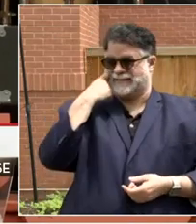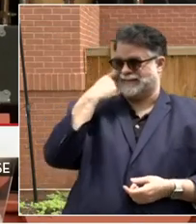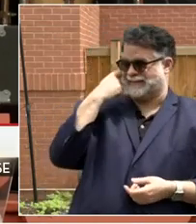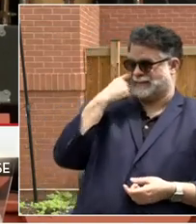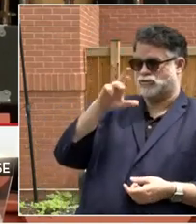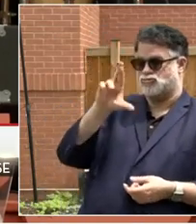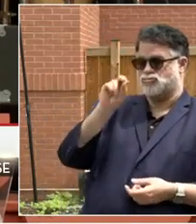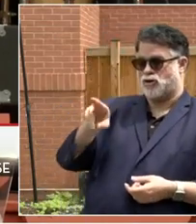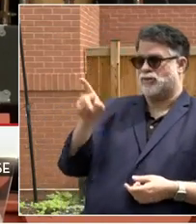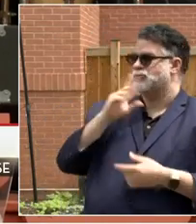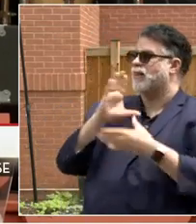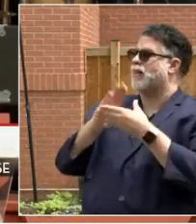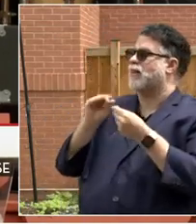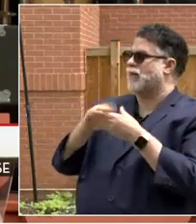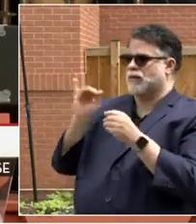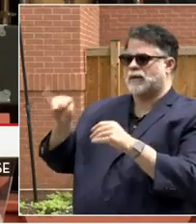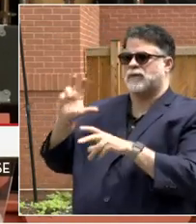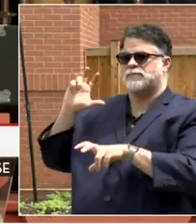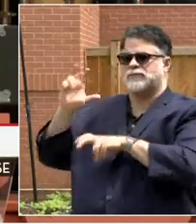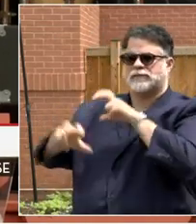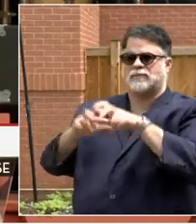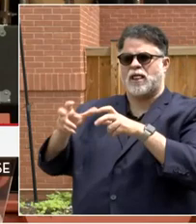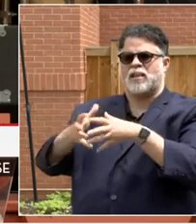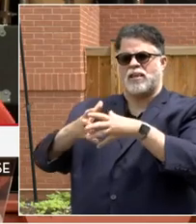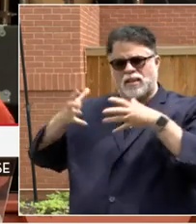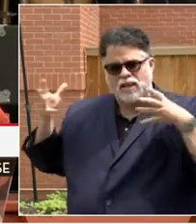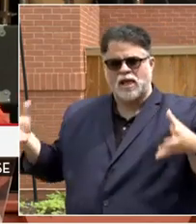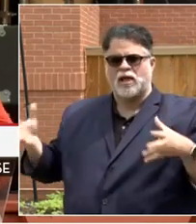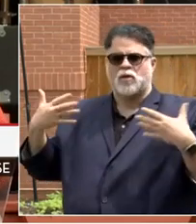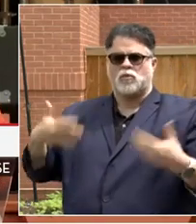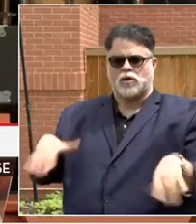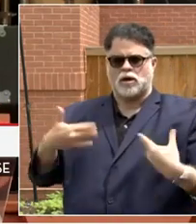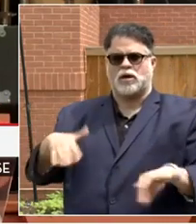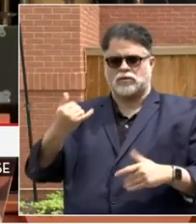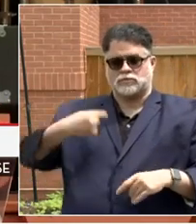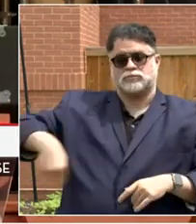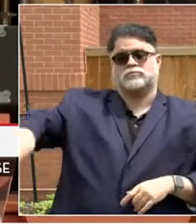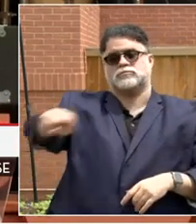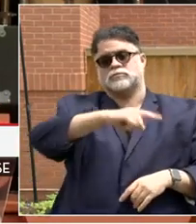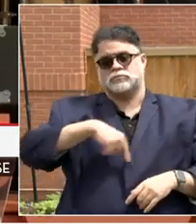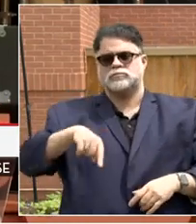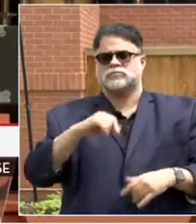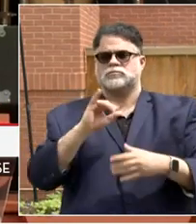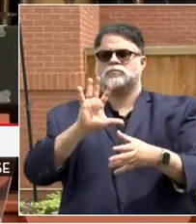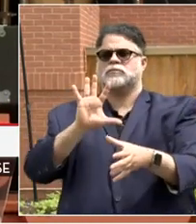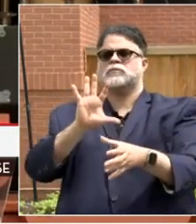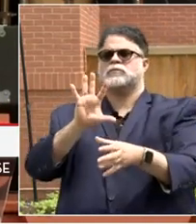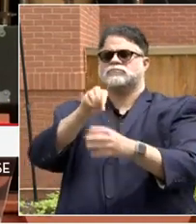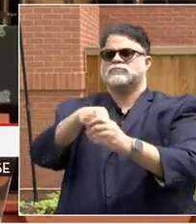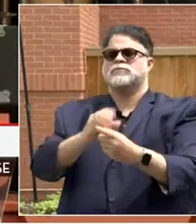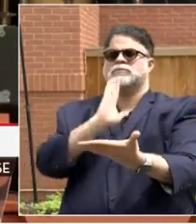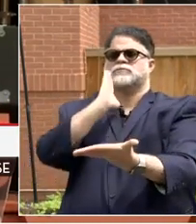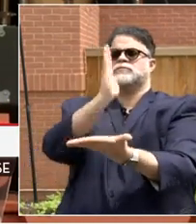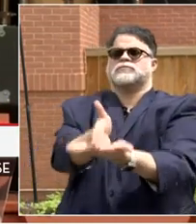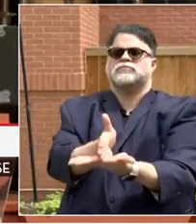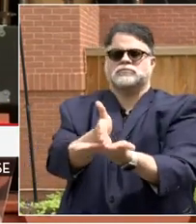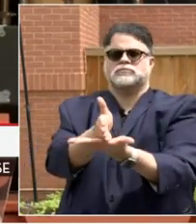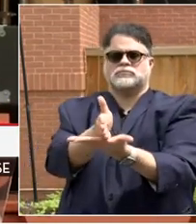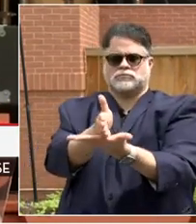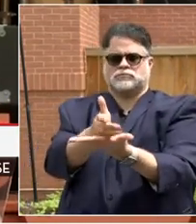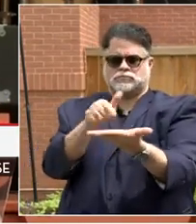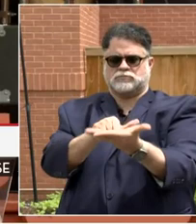investments, but we need to make sure that people are connected to those interventions. I'm grateful to work with the